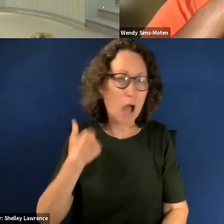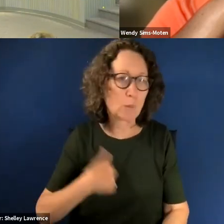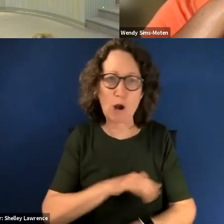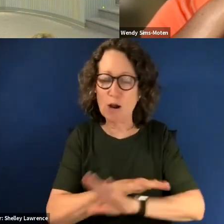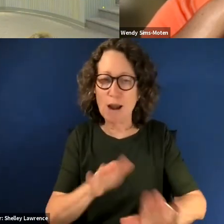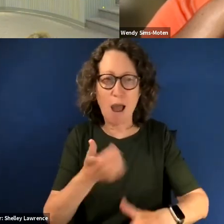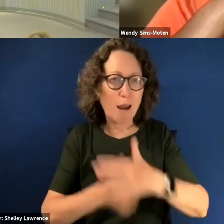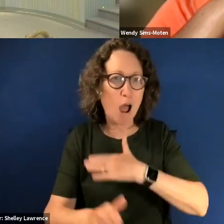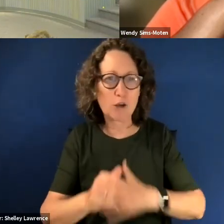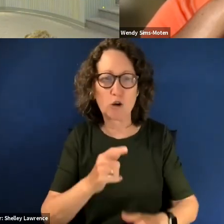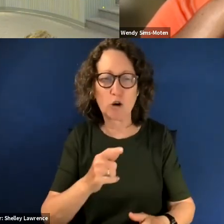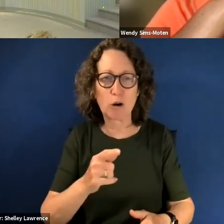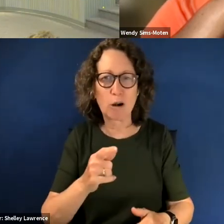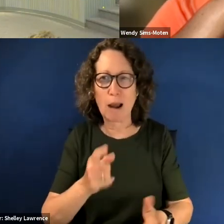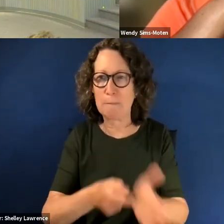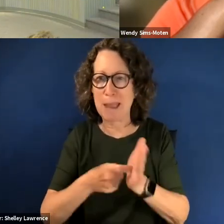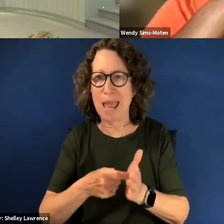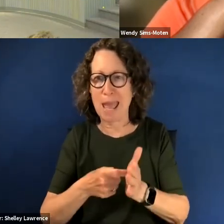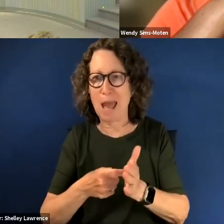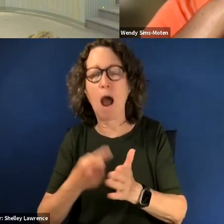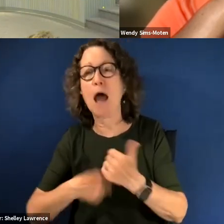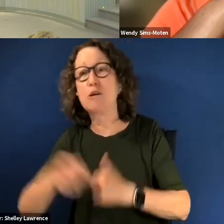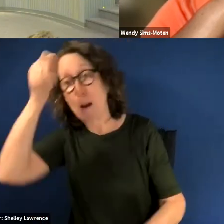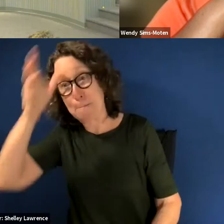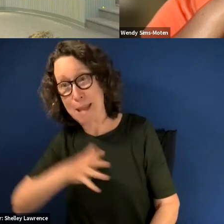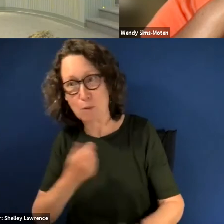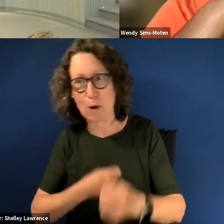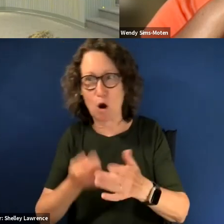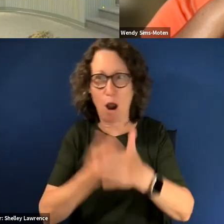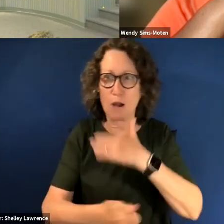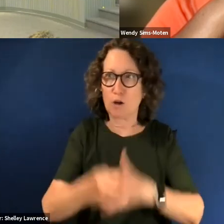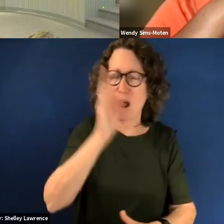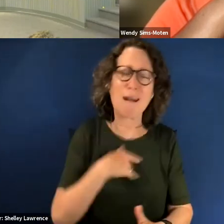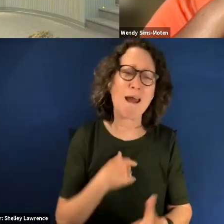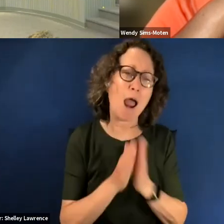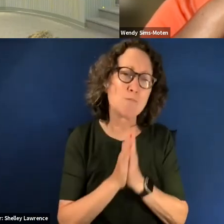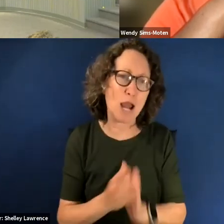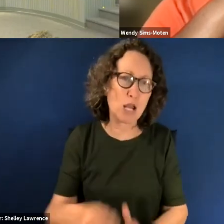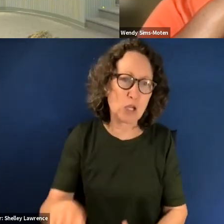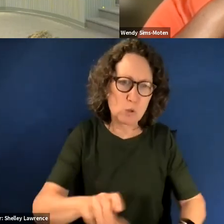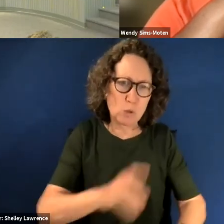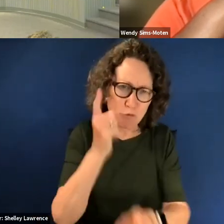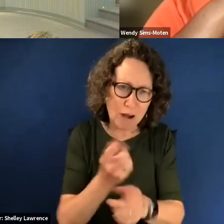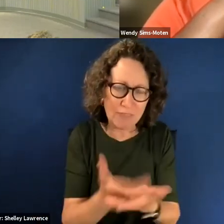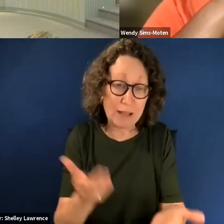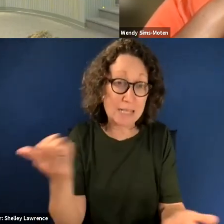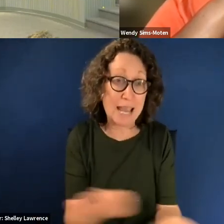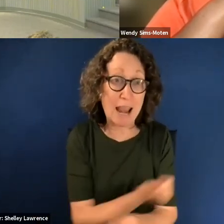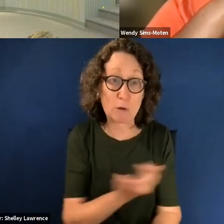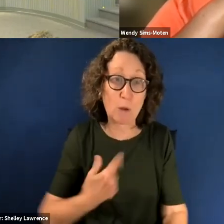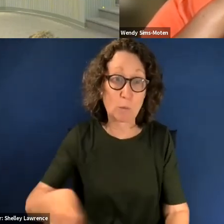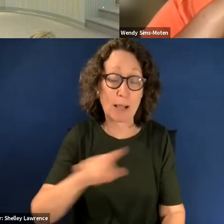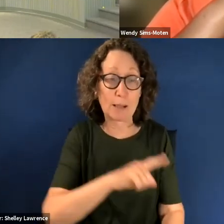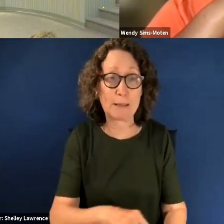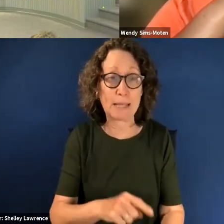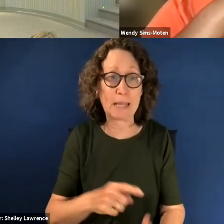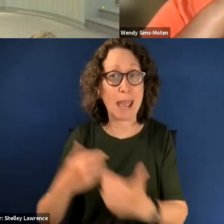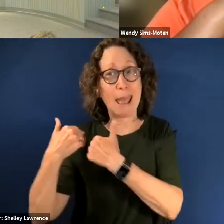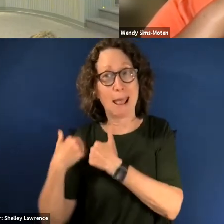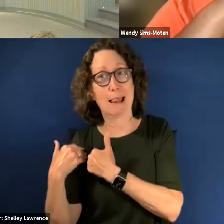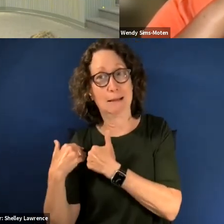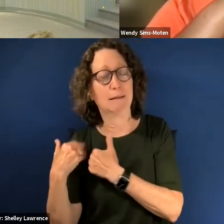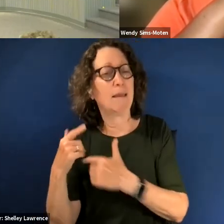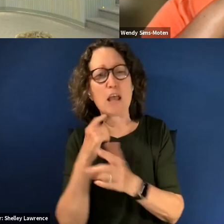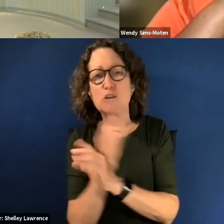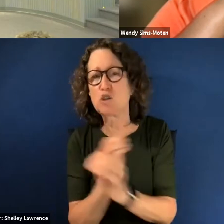not under a man. We are under God. So I pray that you do the right thing, because everyone will be held accountable. There's